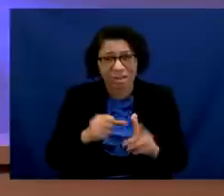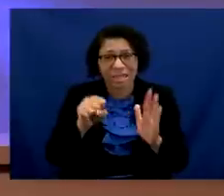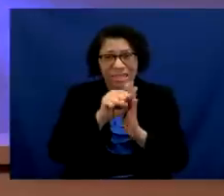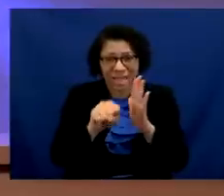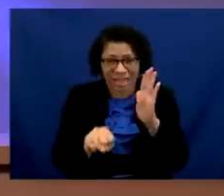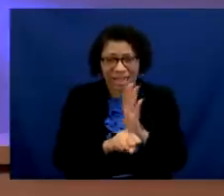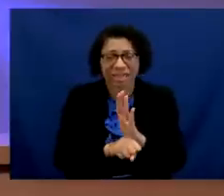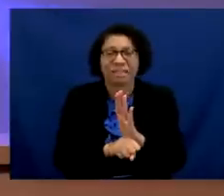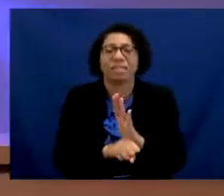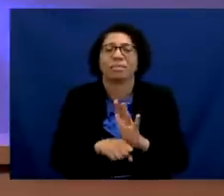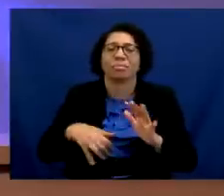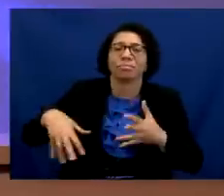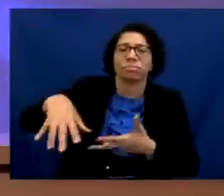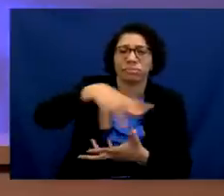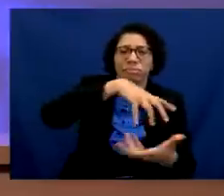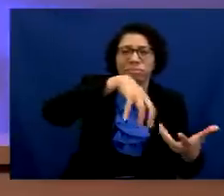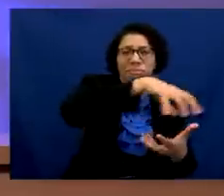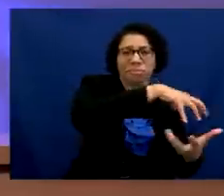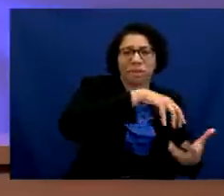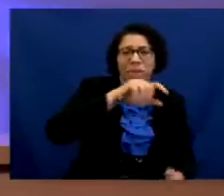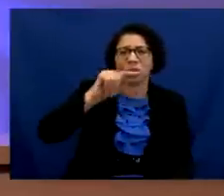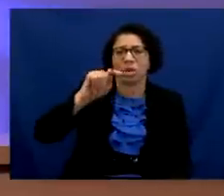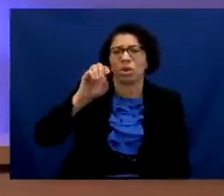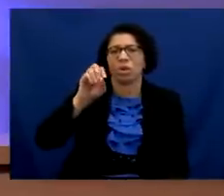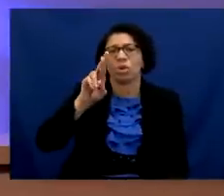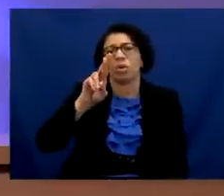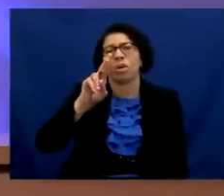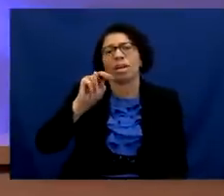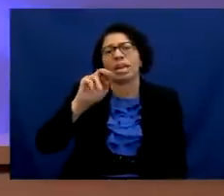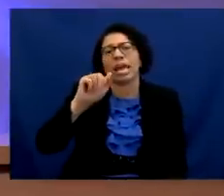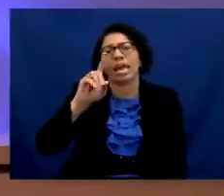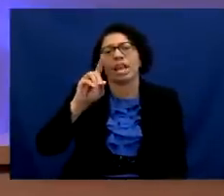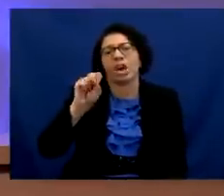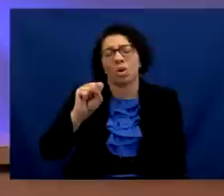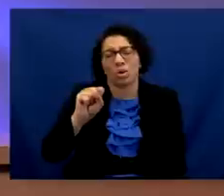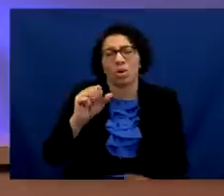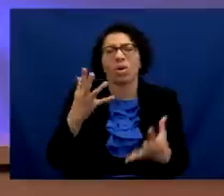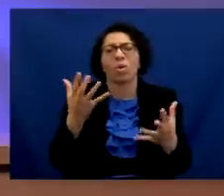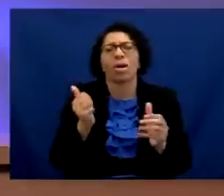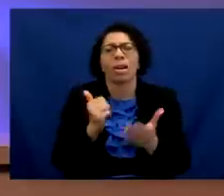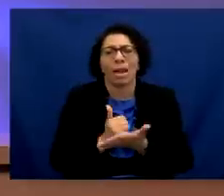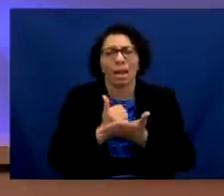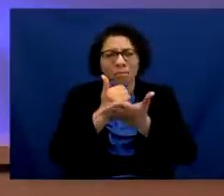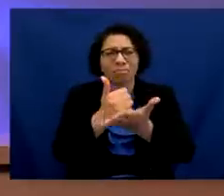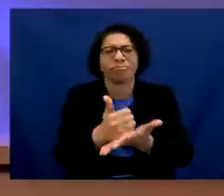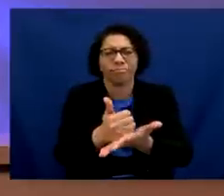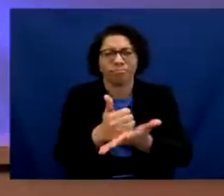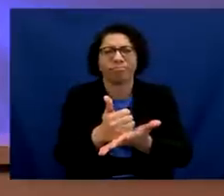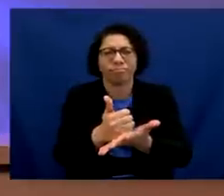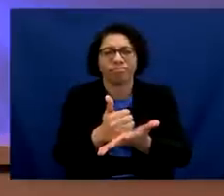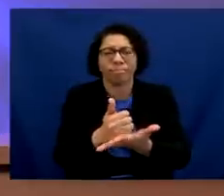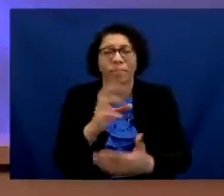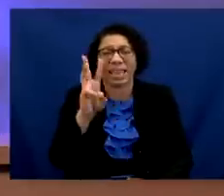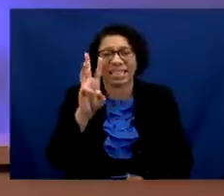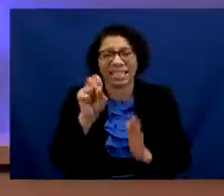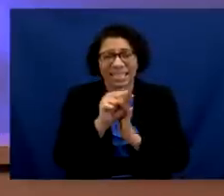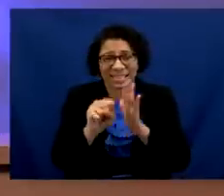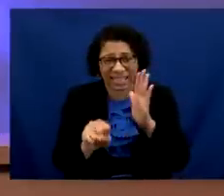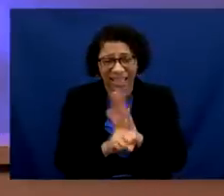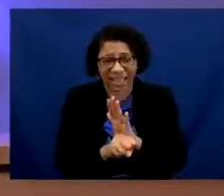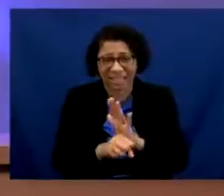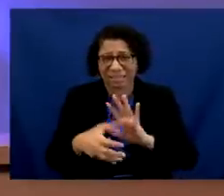we can ensure the recovery of those whom we can help to recover in those six states that have been